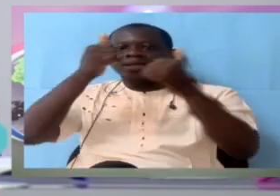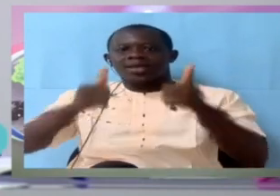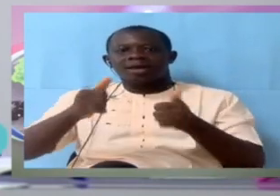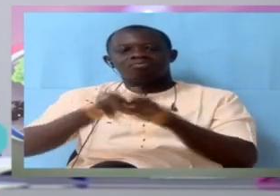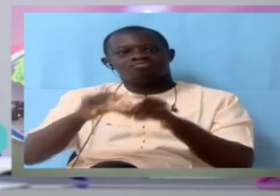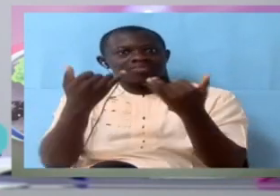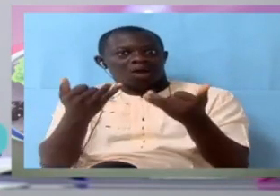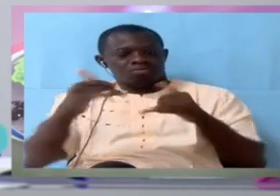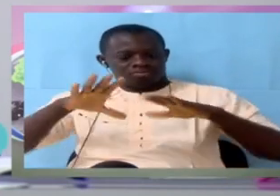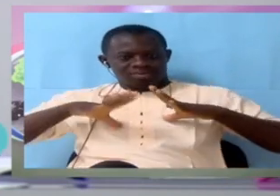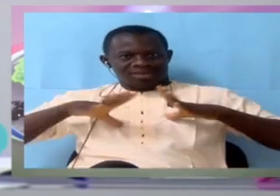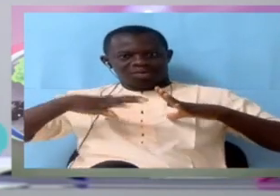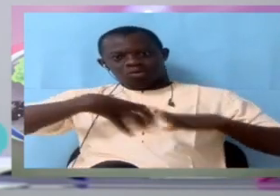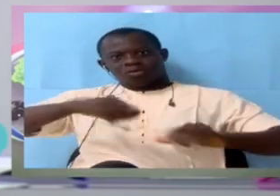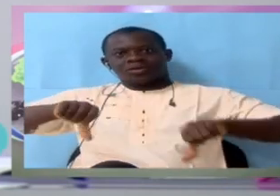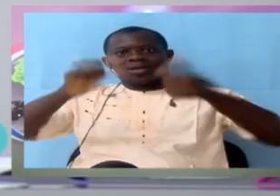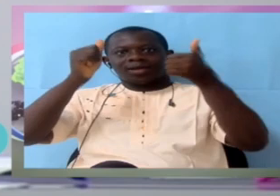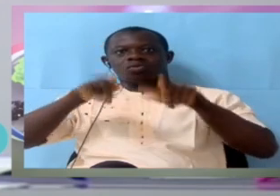can the witness be brought in, please?